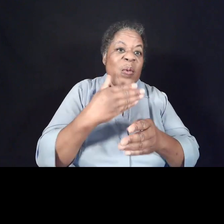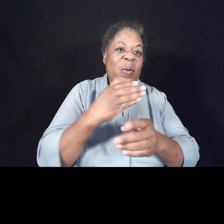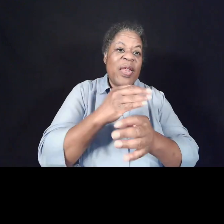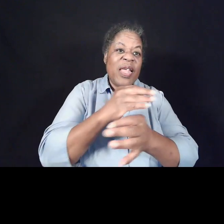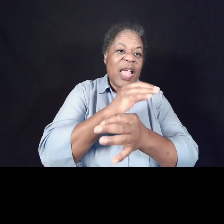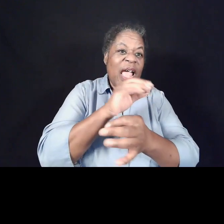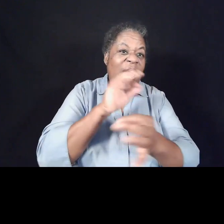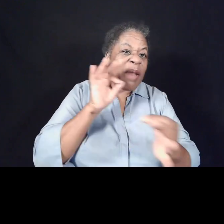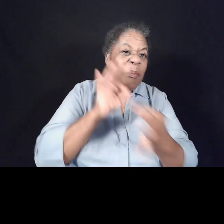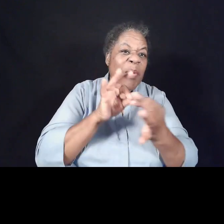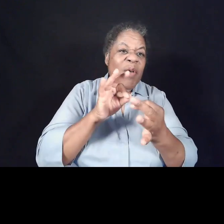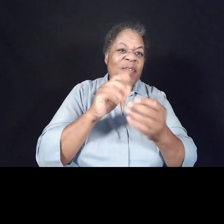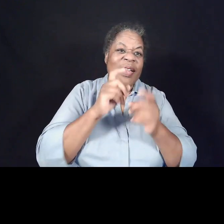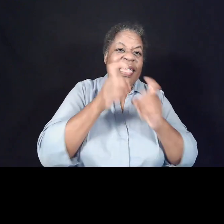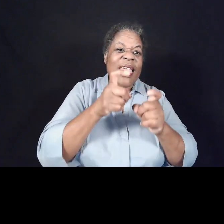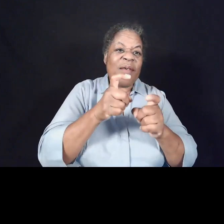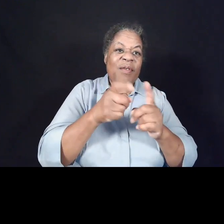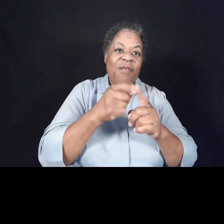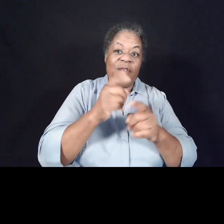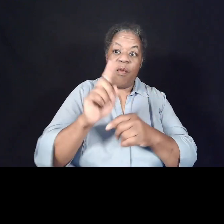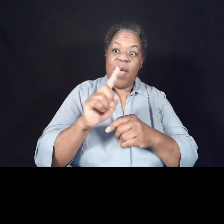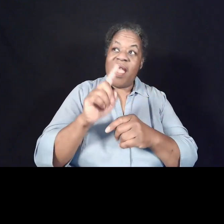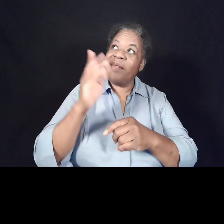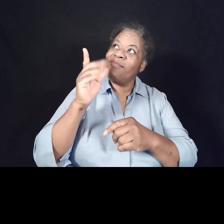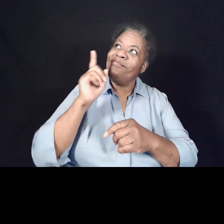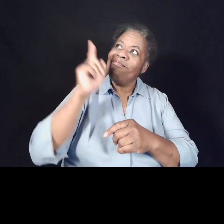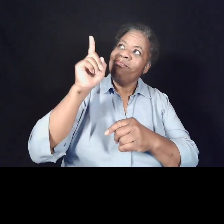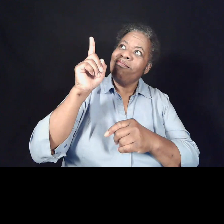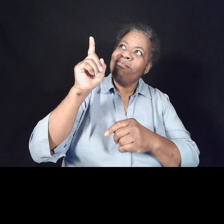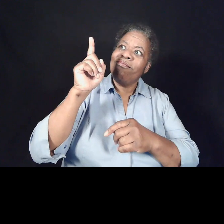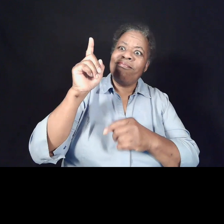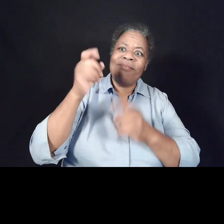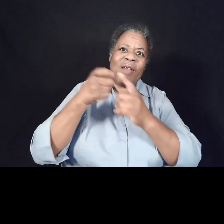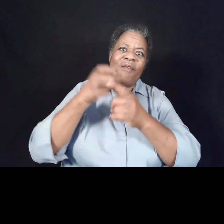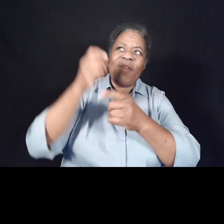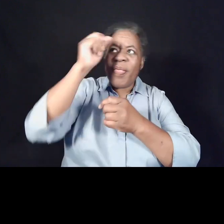from above, coming down from the Father of the heavenly lights.